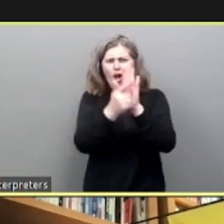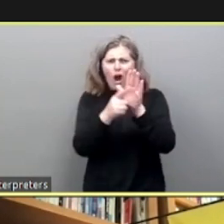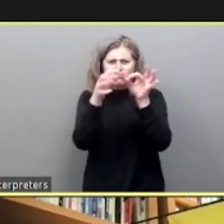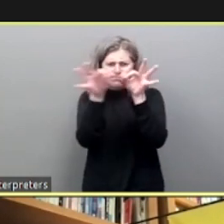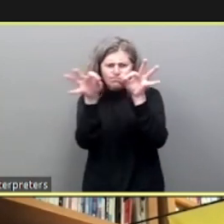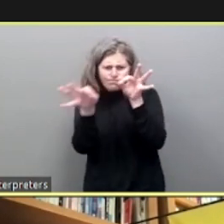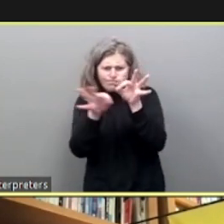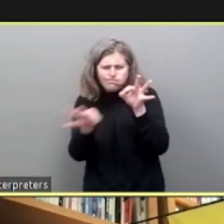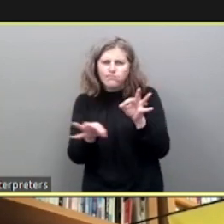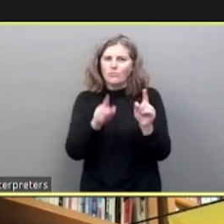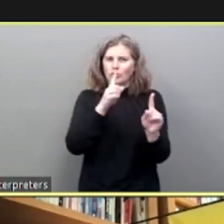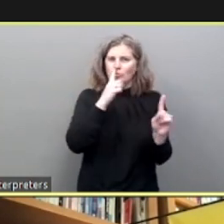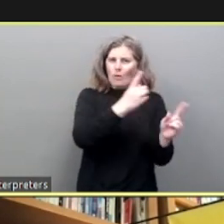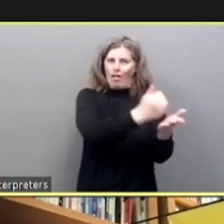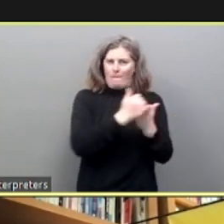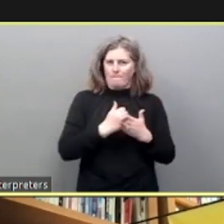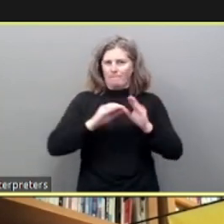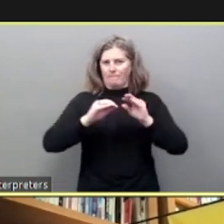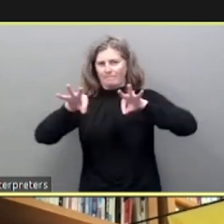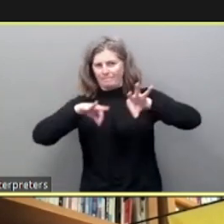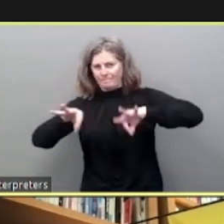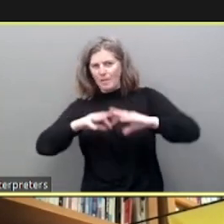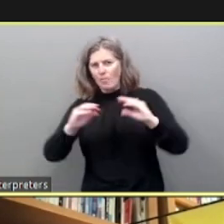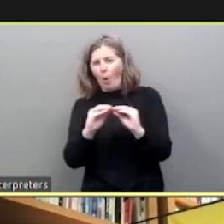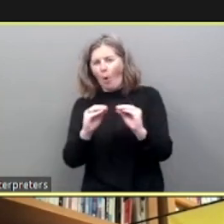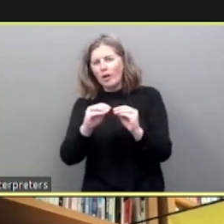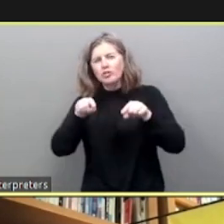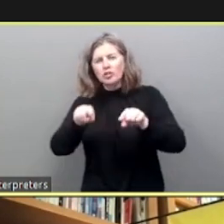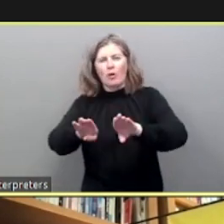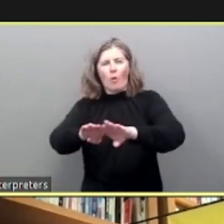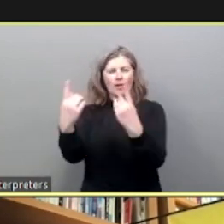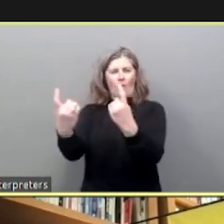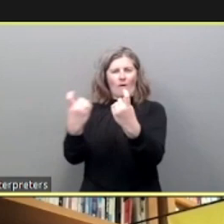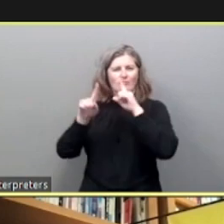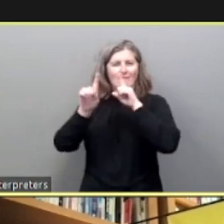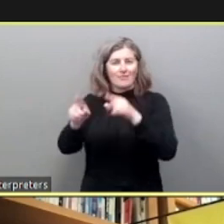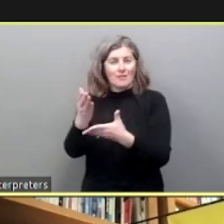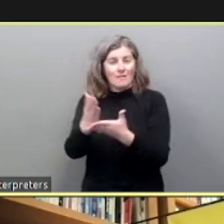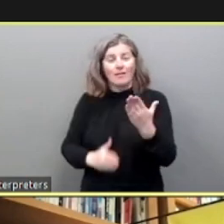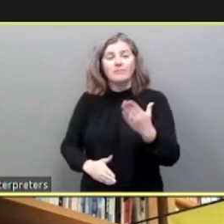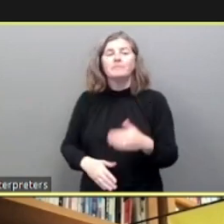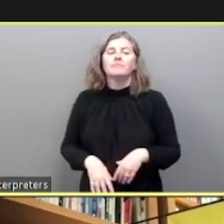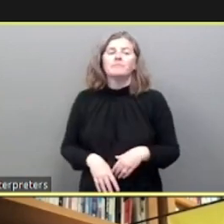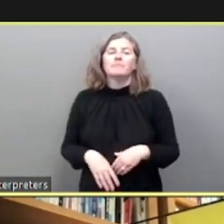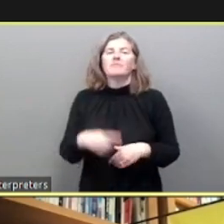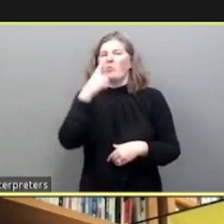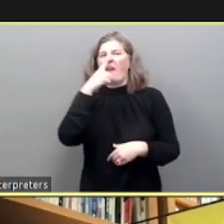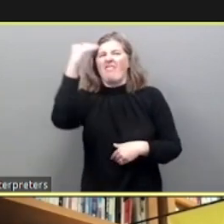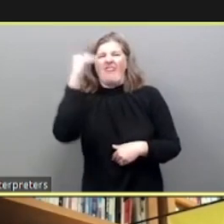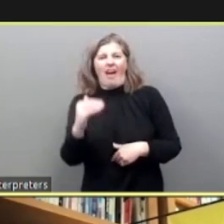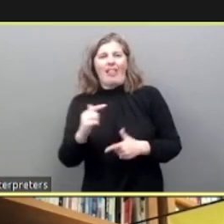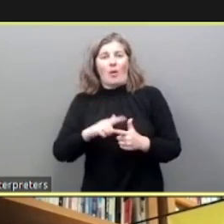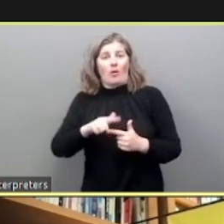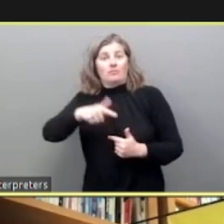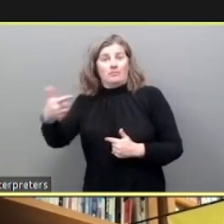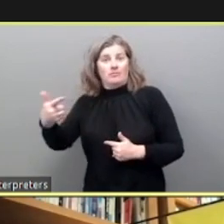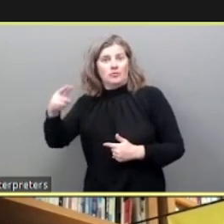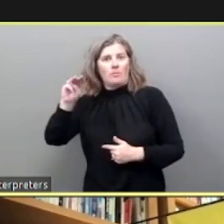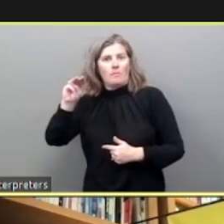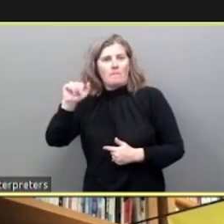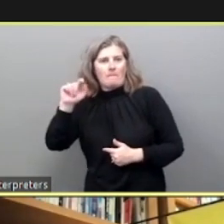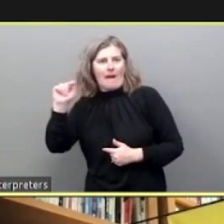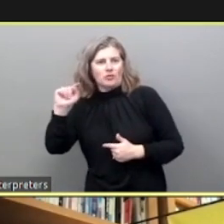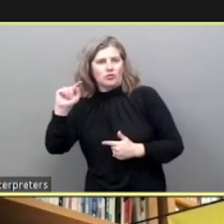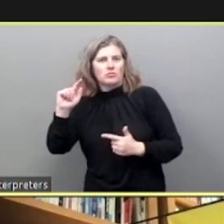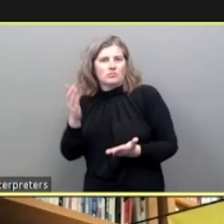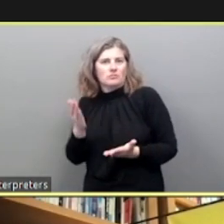I'm sure we'll be hearing more from you in the question and answer period. So I'm going to go to the last slide, and then I'm going to turn it back over to Matt to